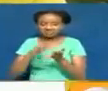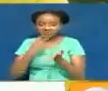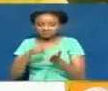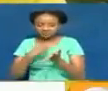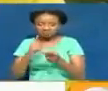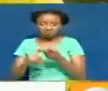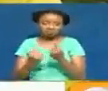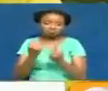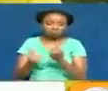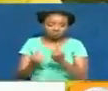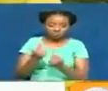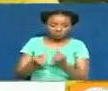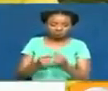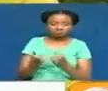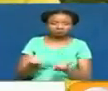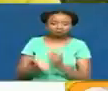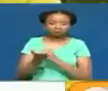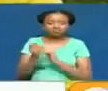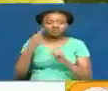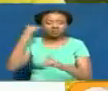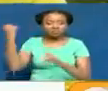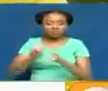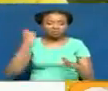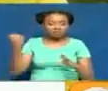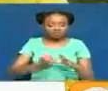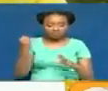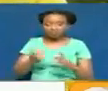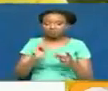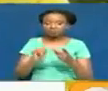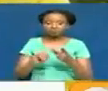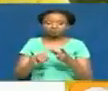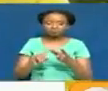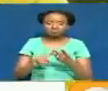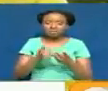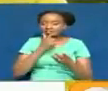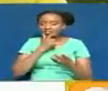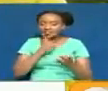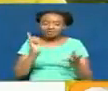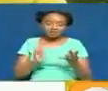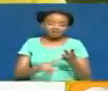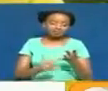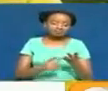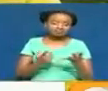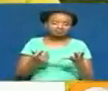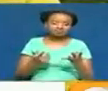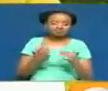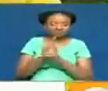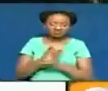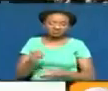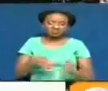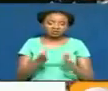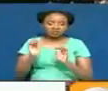for baking, you can use it for mokimo, you can use it for githeri. This one they use in a lot of